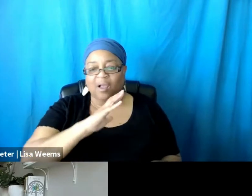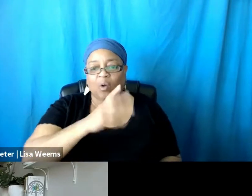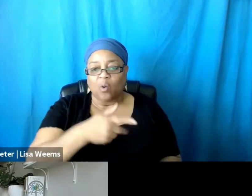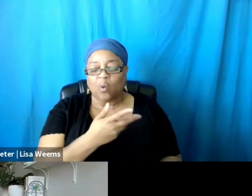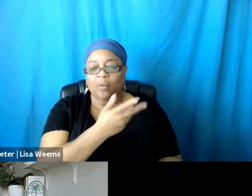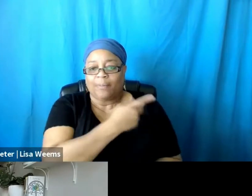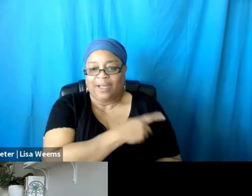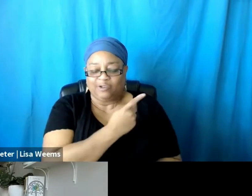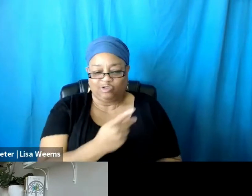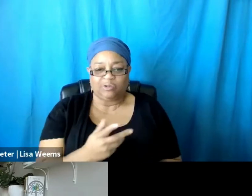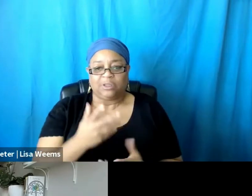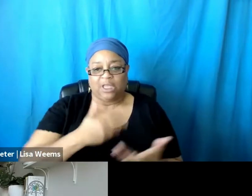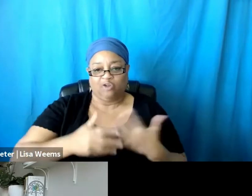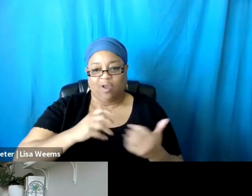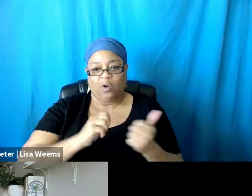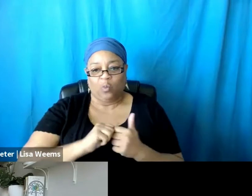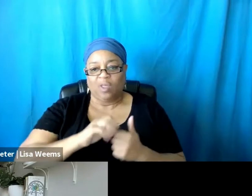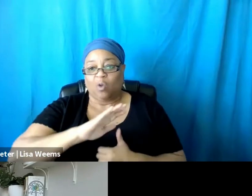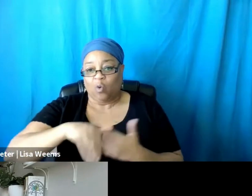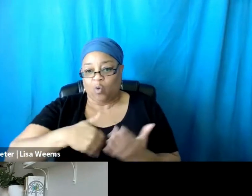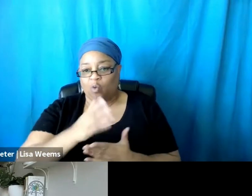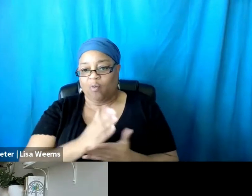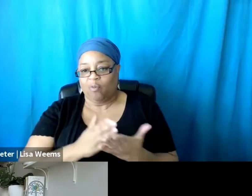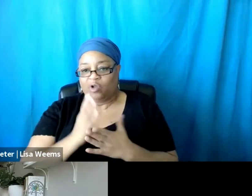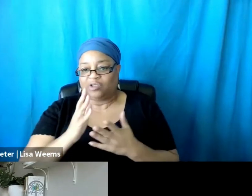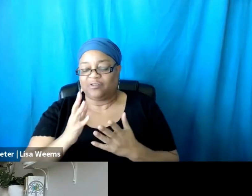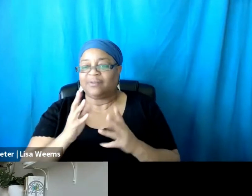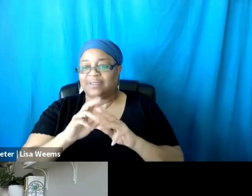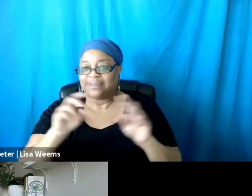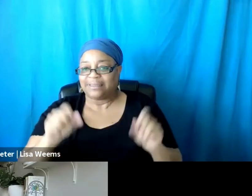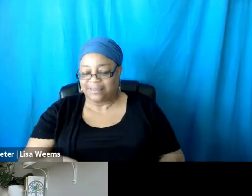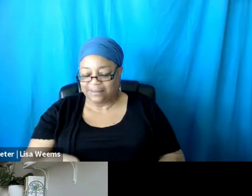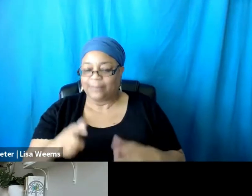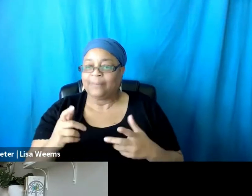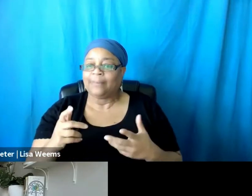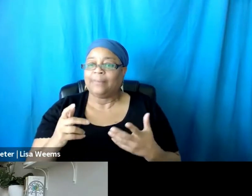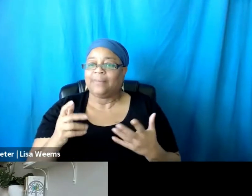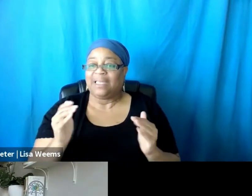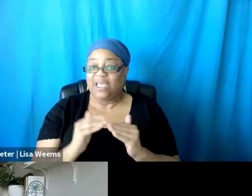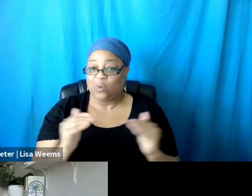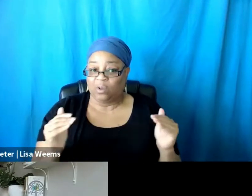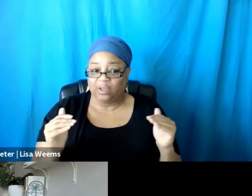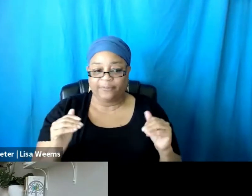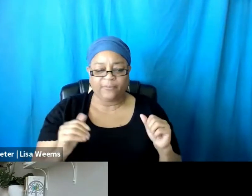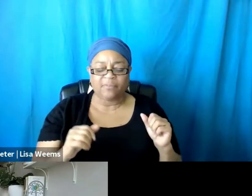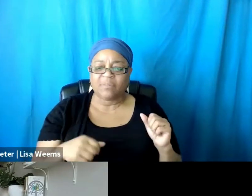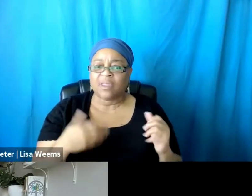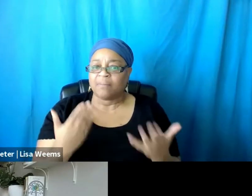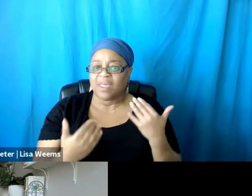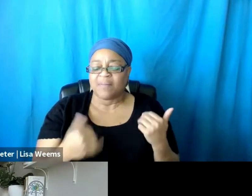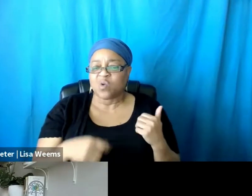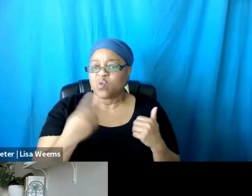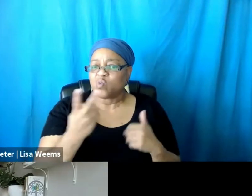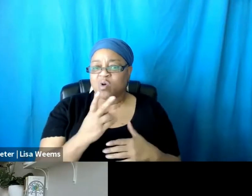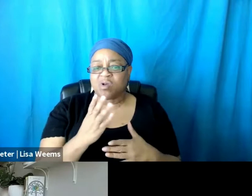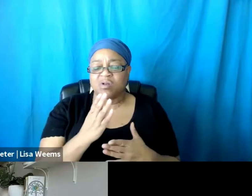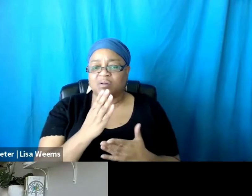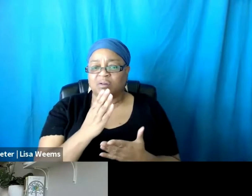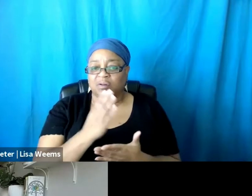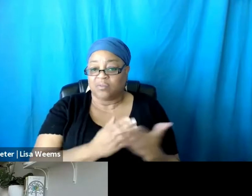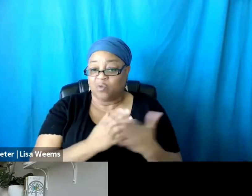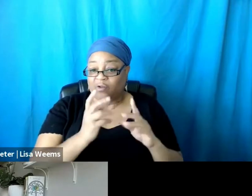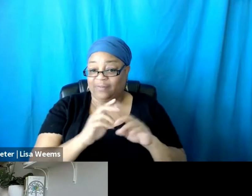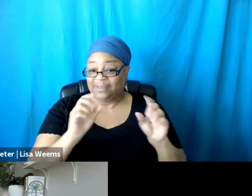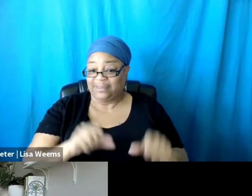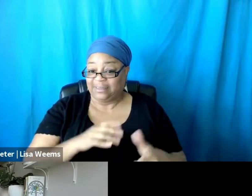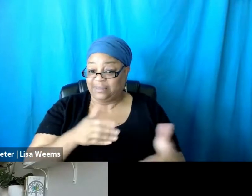system equally. And depending on their medical needs in a disaster, there may be one part of the system that is closer in proximity to